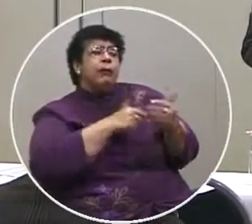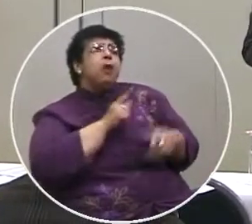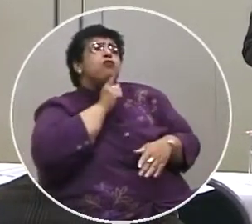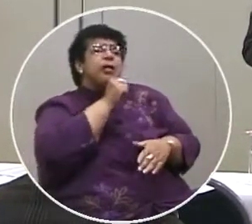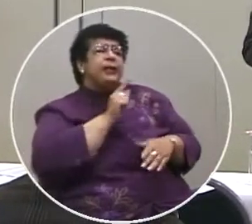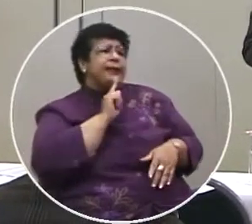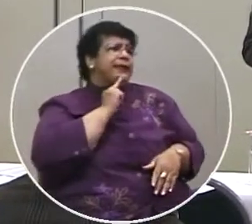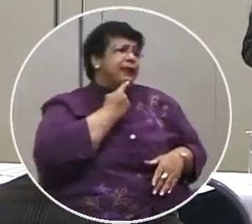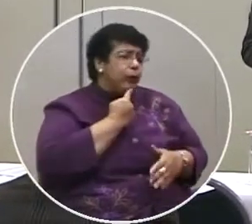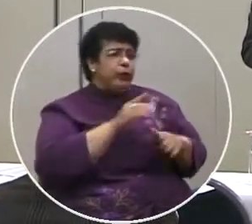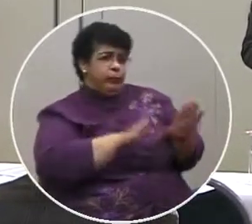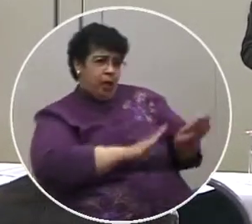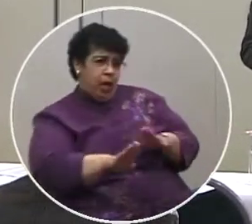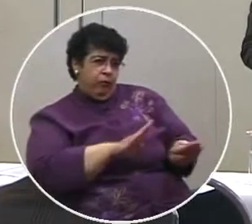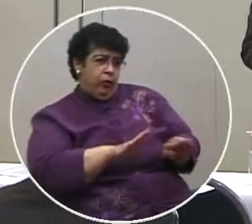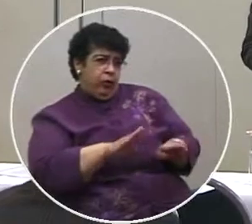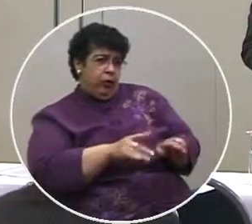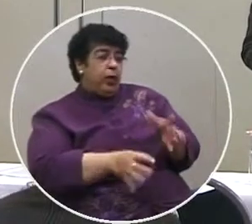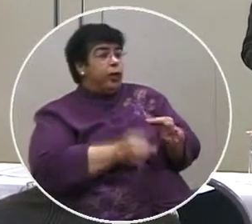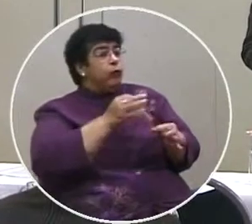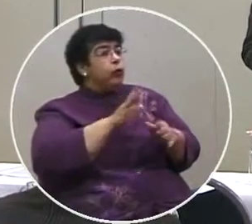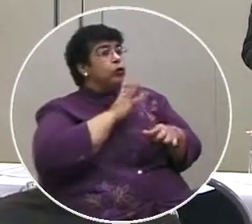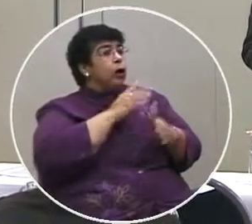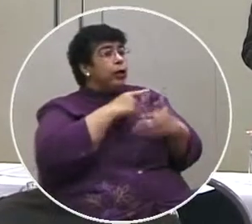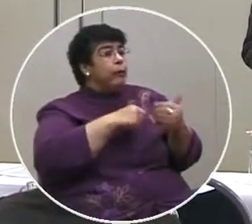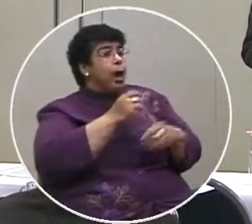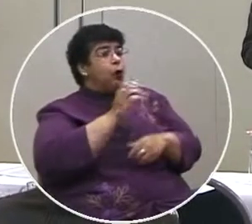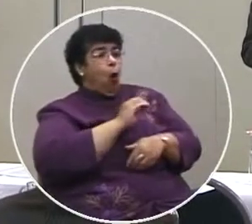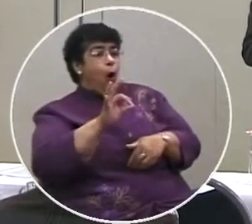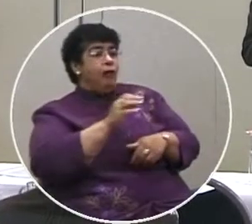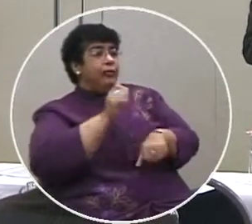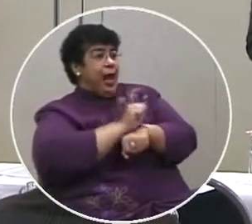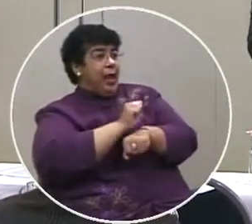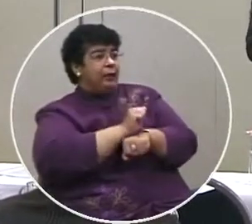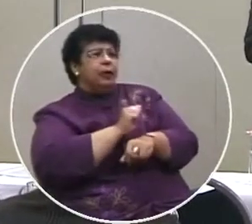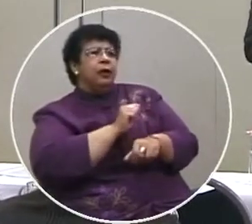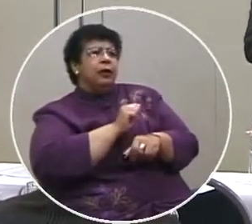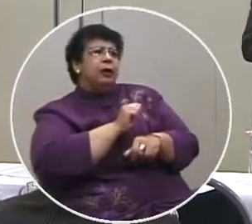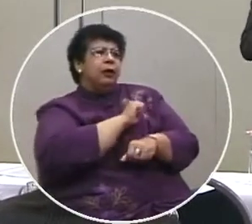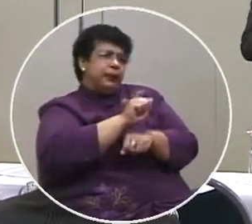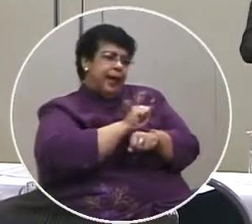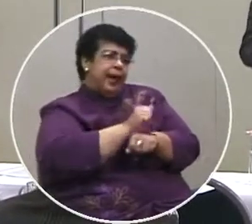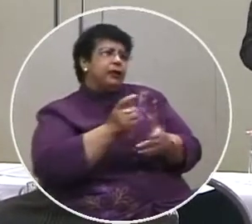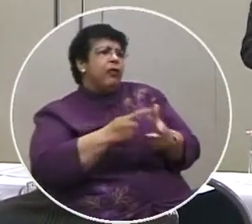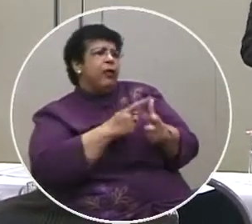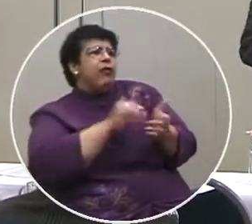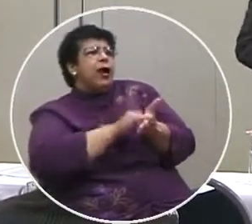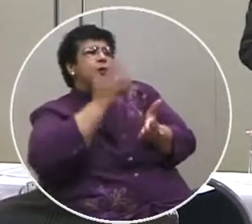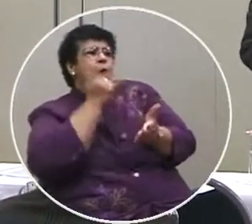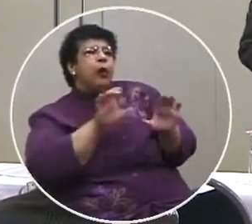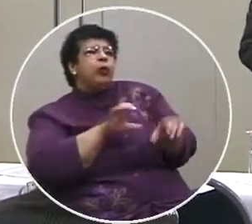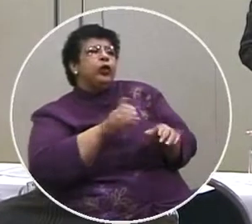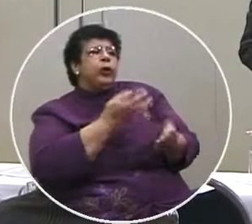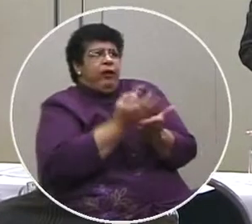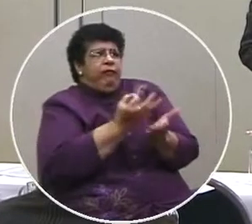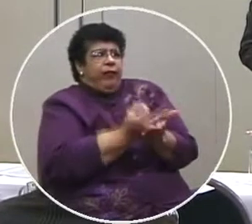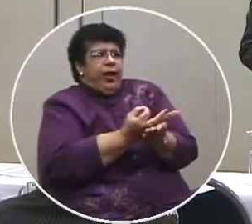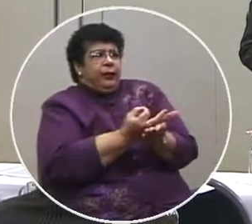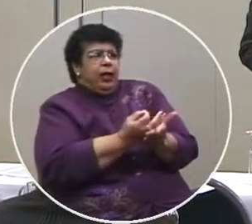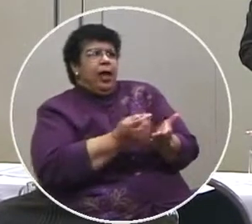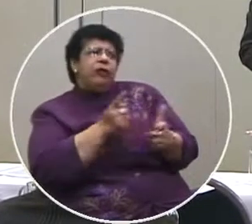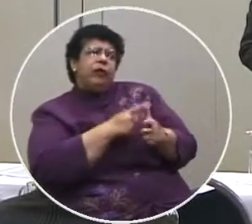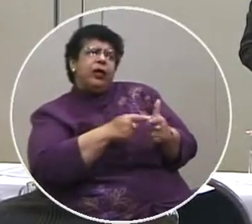want to go back to saying if we're talking about off task as why we're doing the facts, then I would say, do